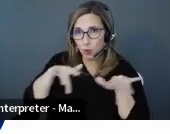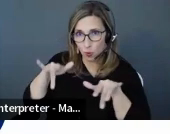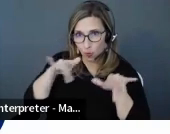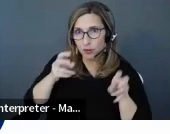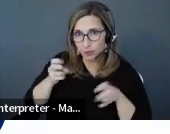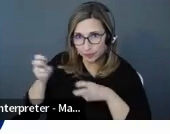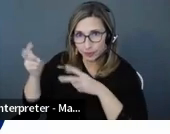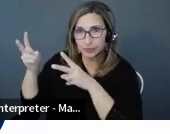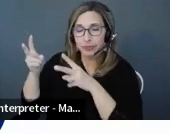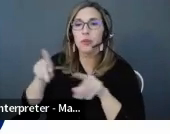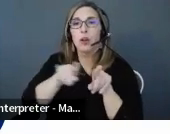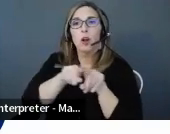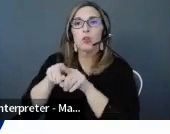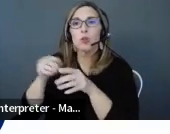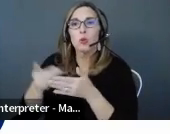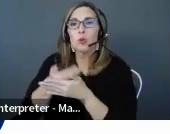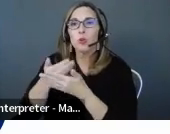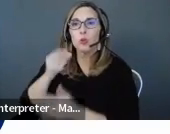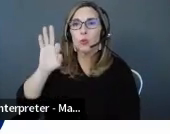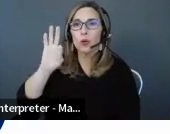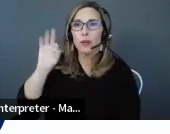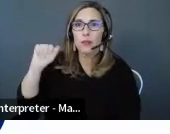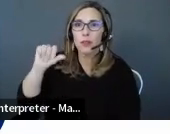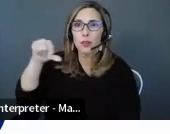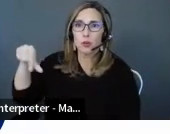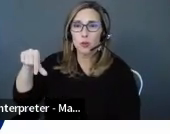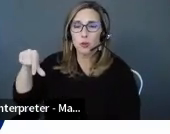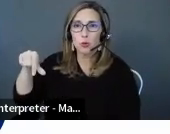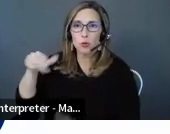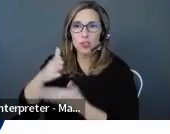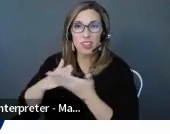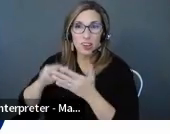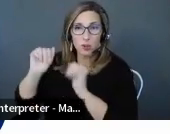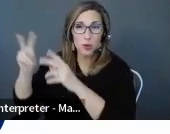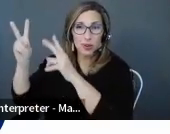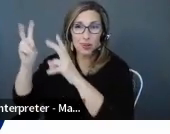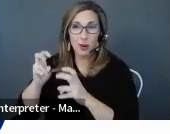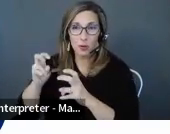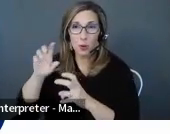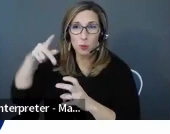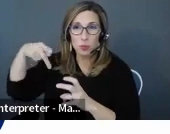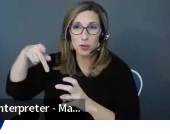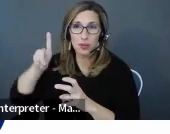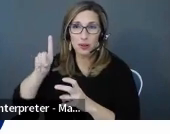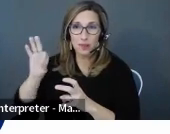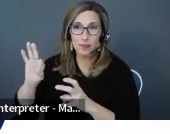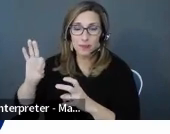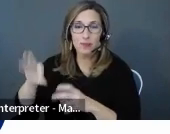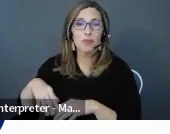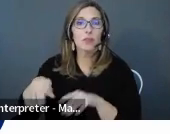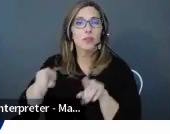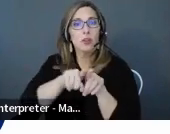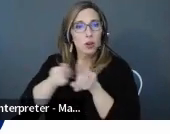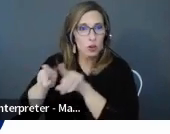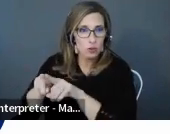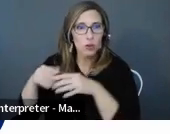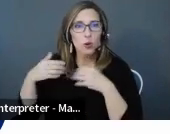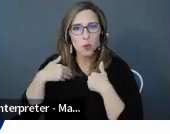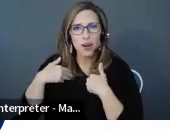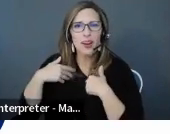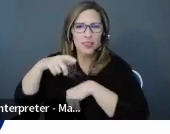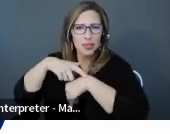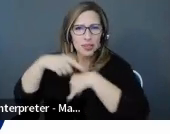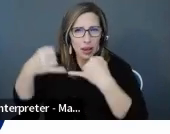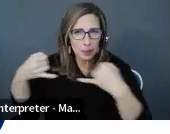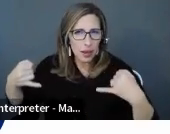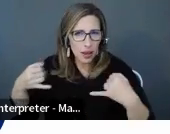new FAQ section that can be downloaded just as a PDF. In addition, there's an updated rate study timeline that we'll be talking